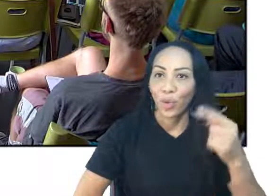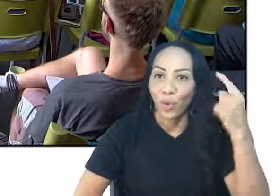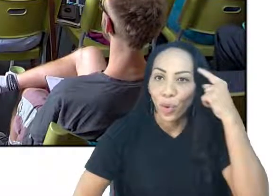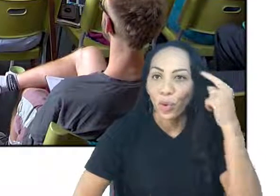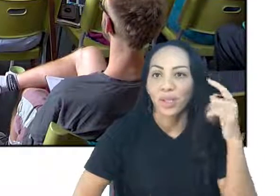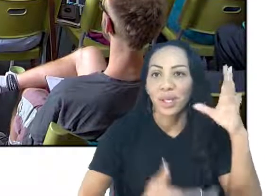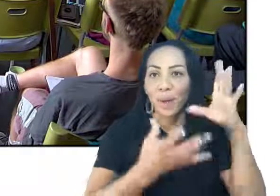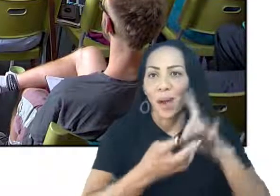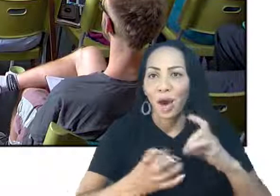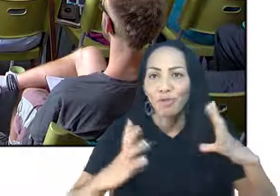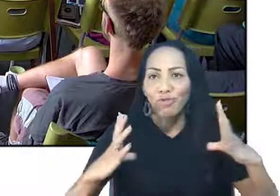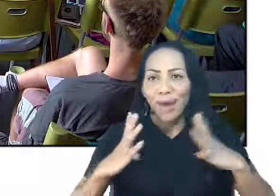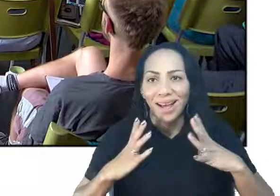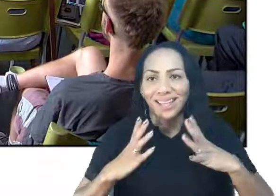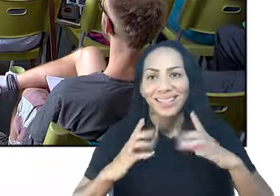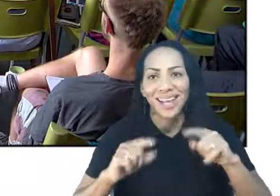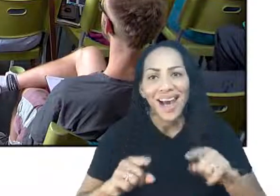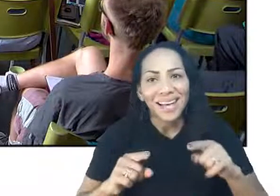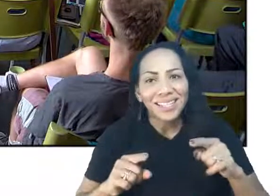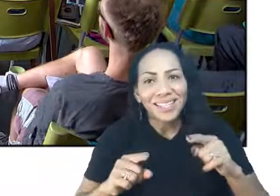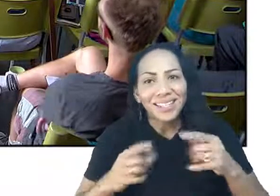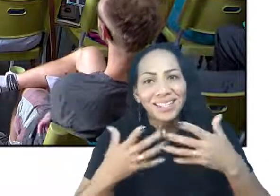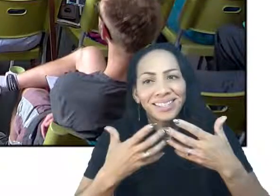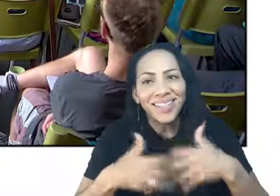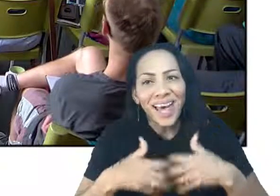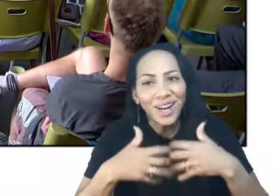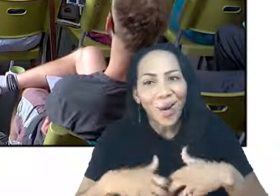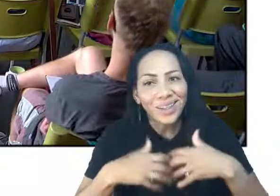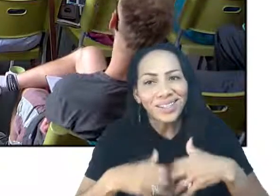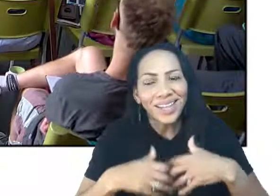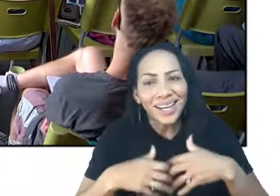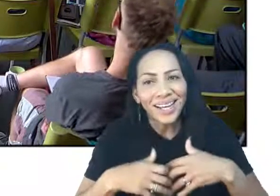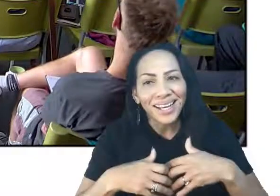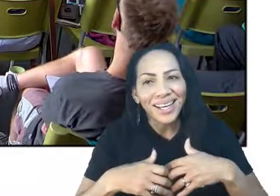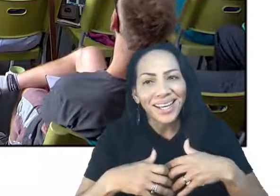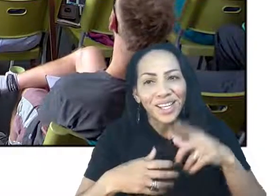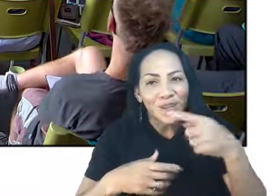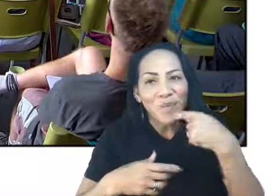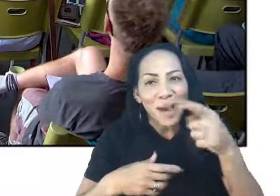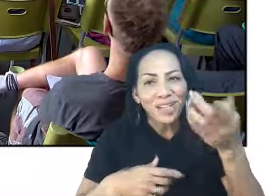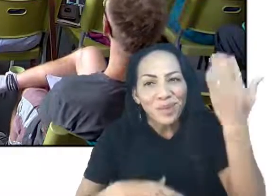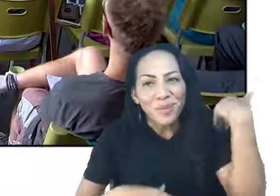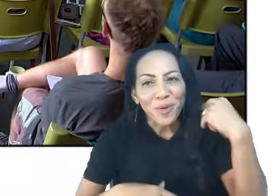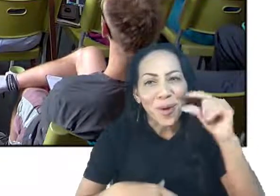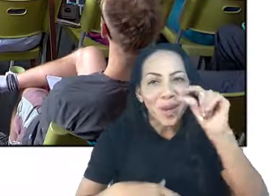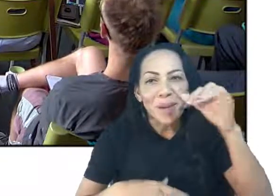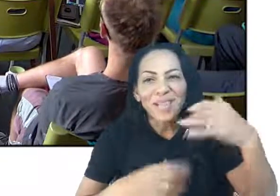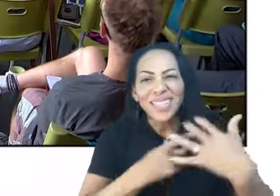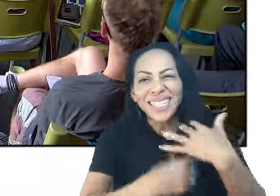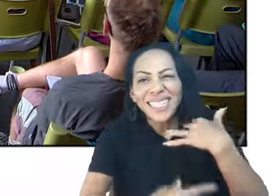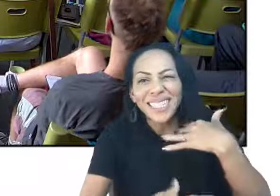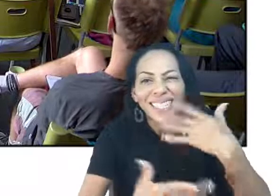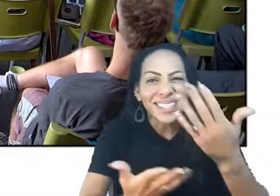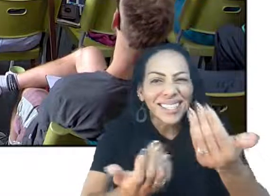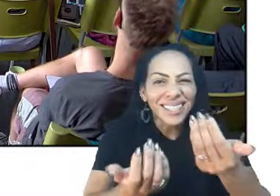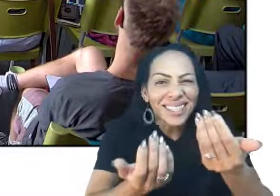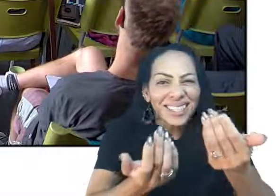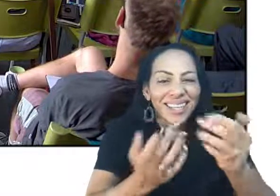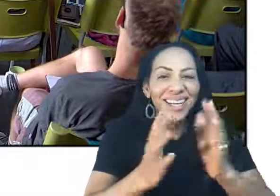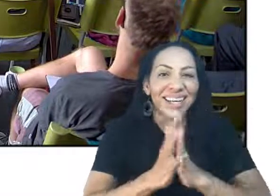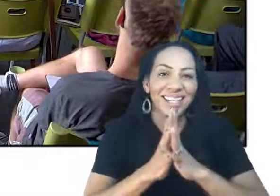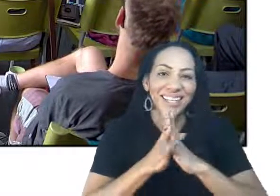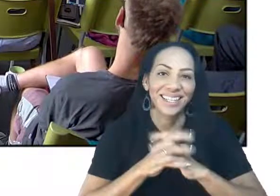Raquel. You did tease us with it. Yeah, I did. I mean, I was partly trying to hook in